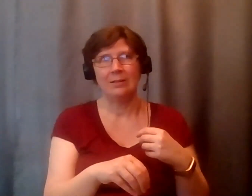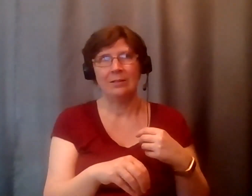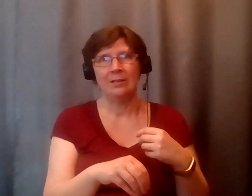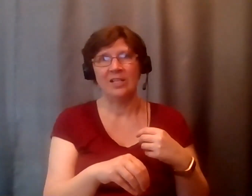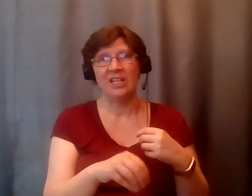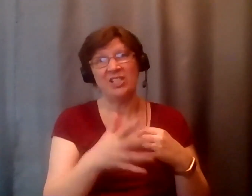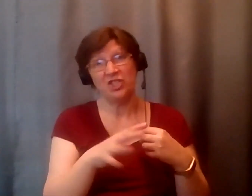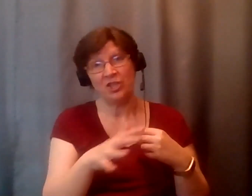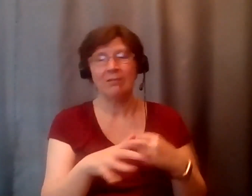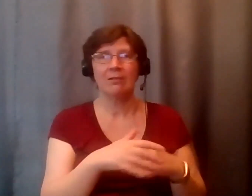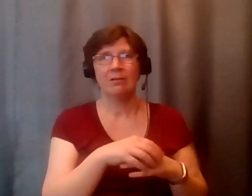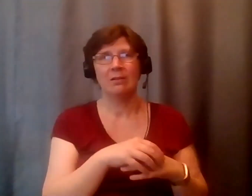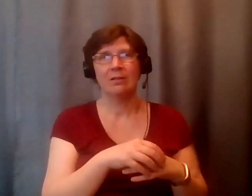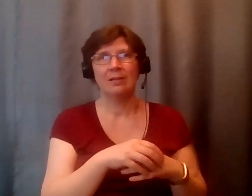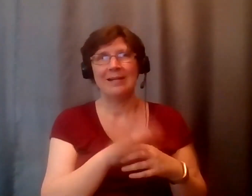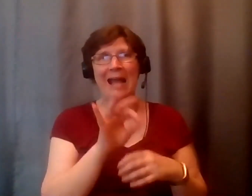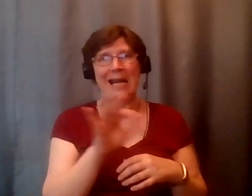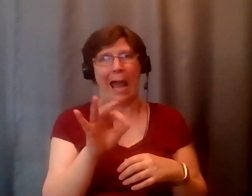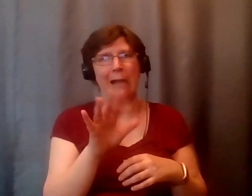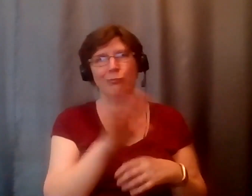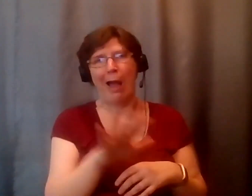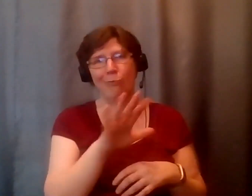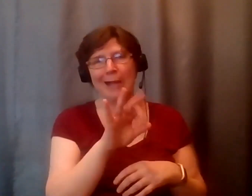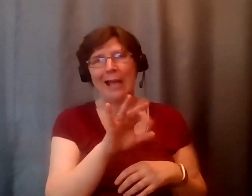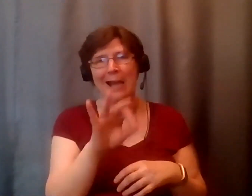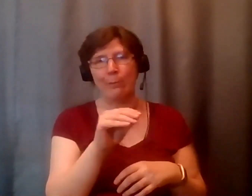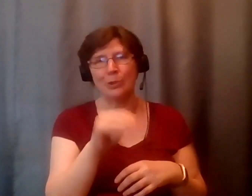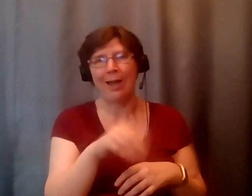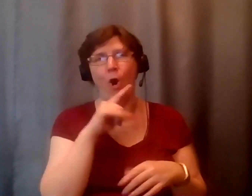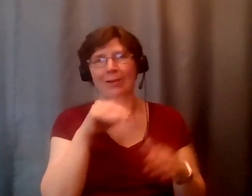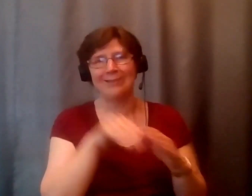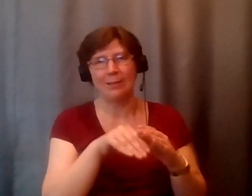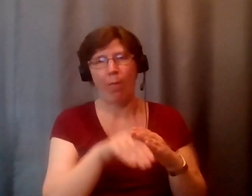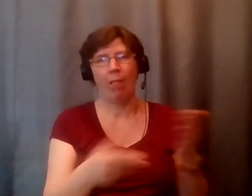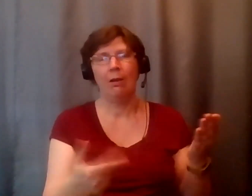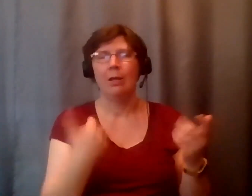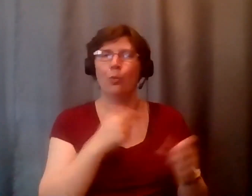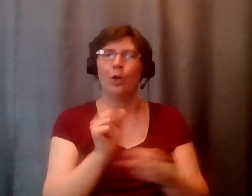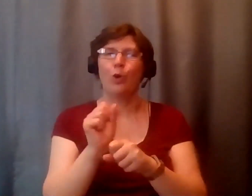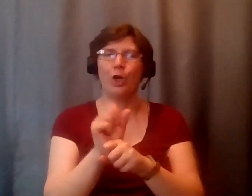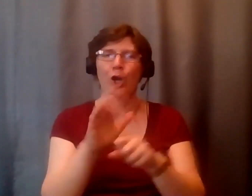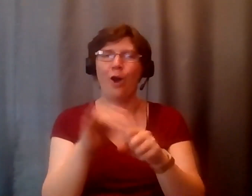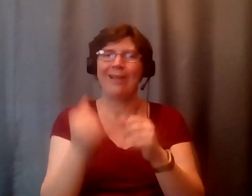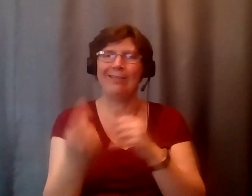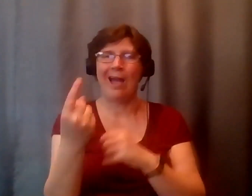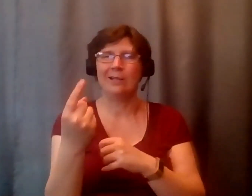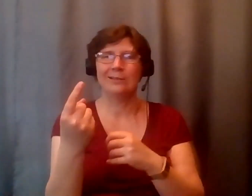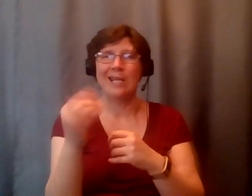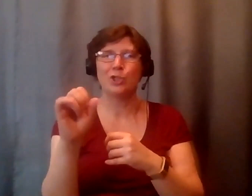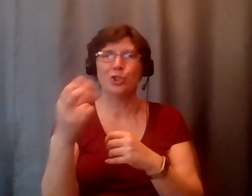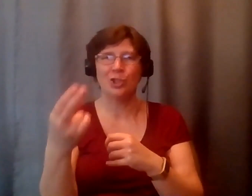ish are accessible. We're working on that last,